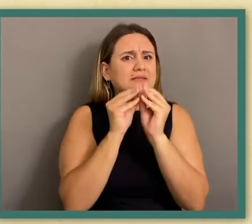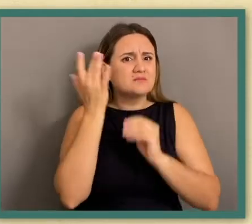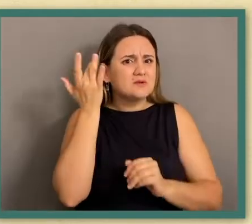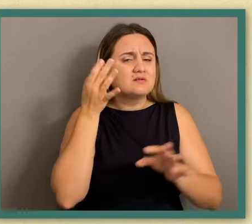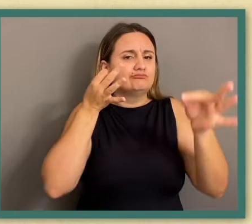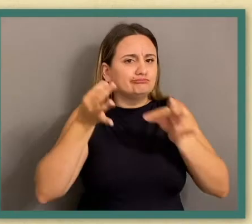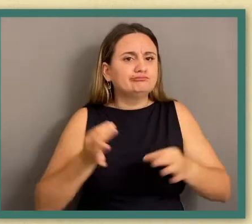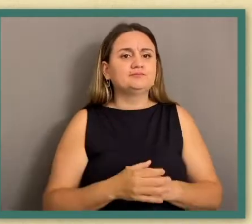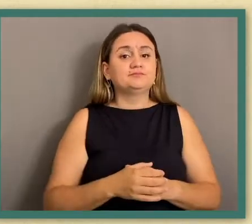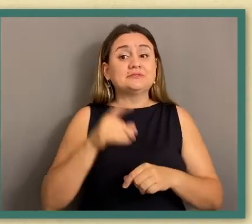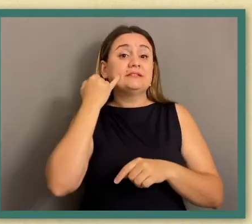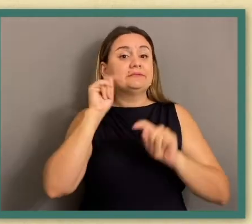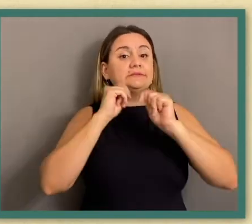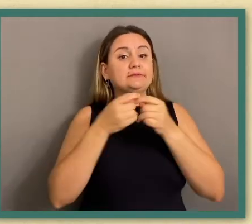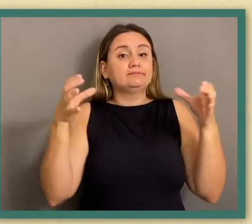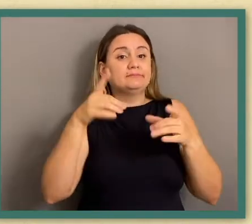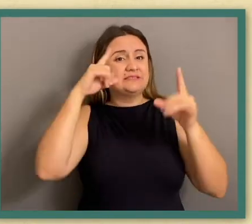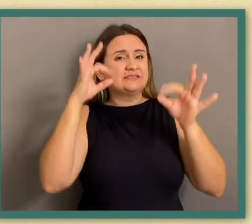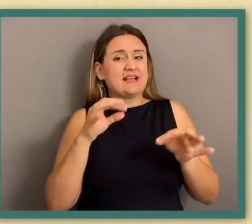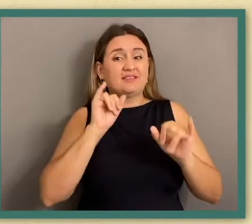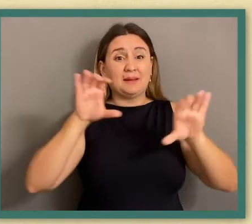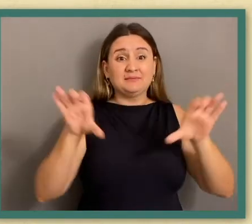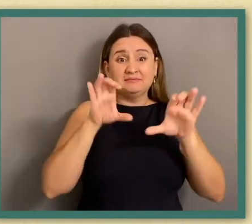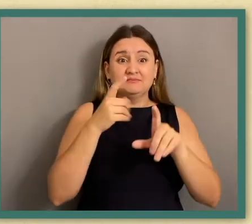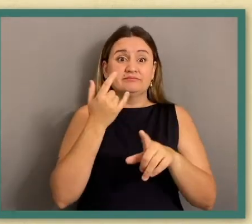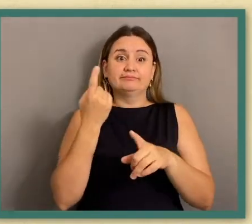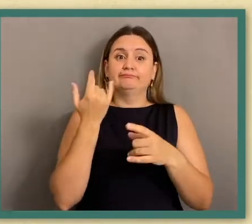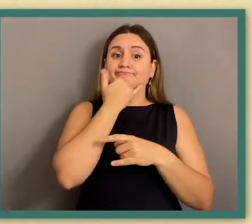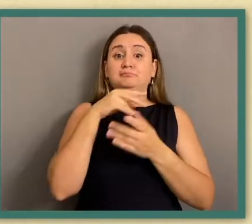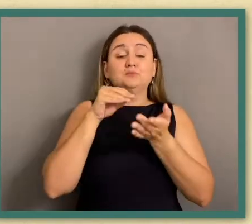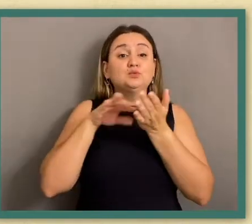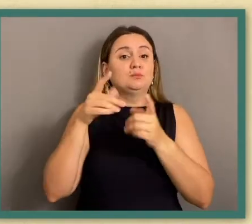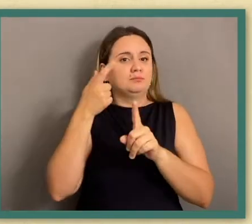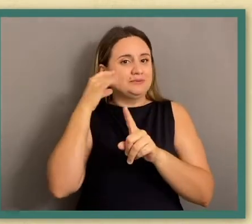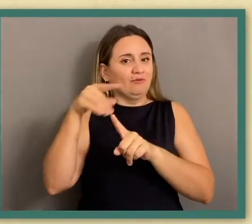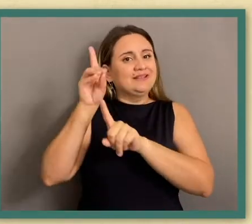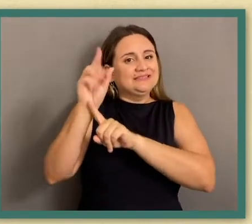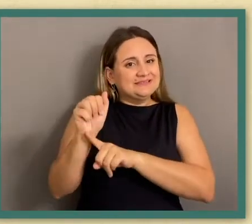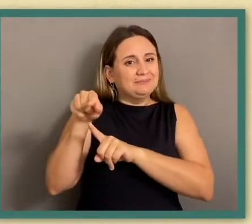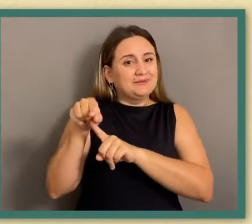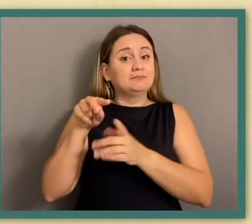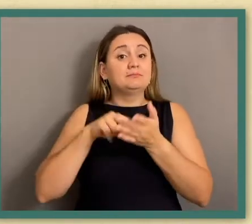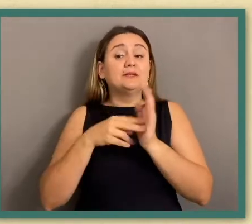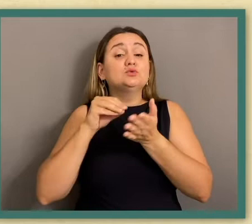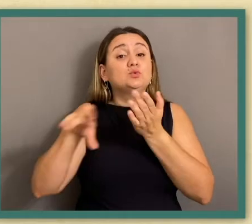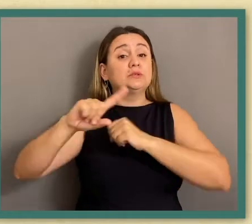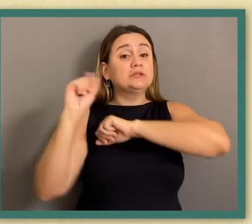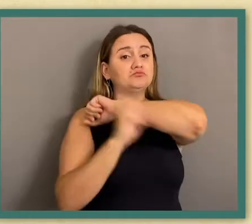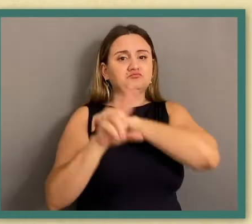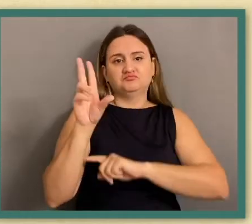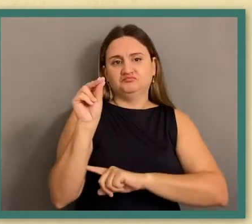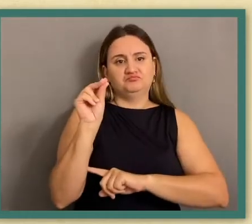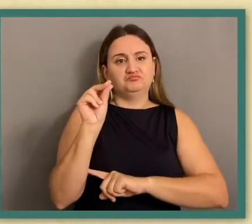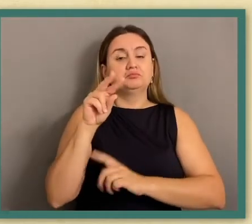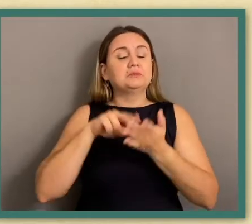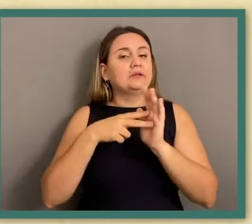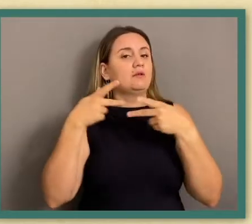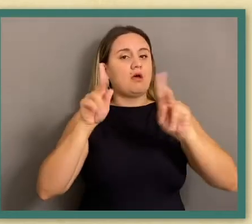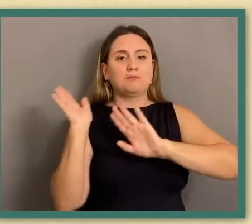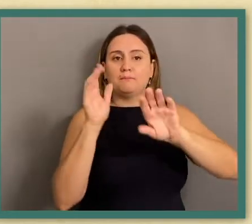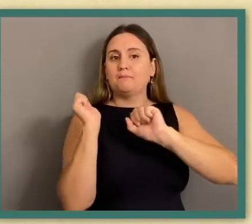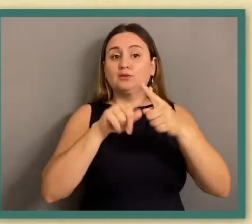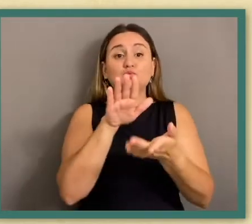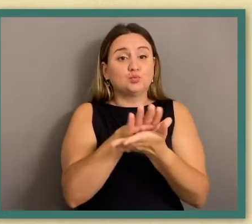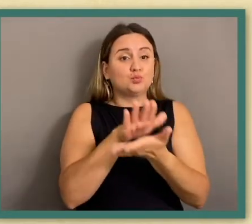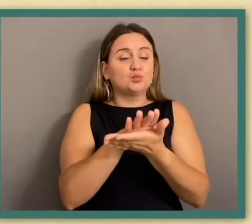important meetings? If the team decides the conduct was caused by the student's disability, the student will not be disciplined and will be allowed